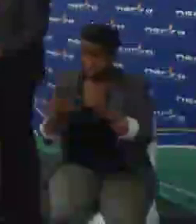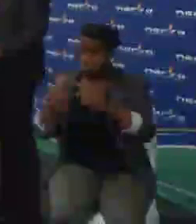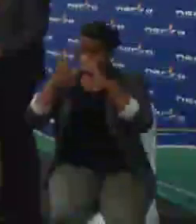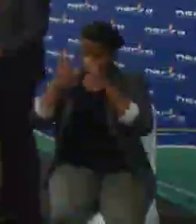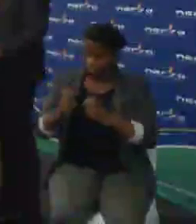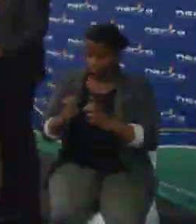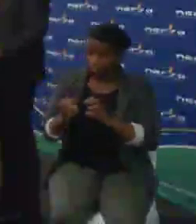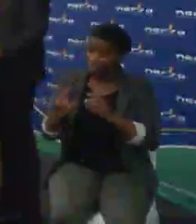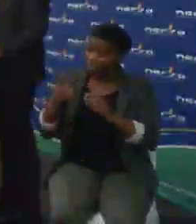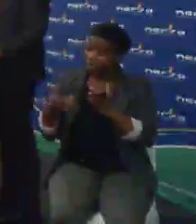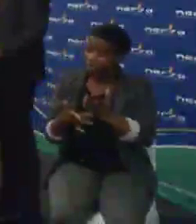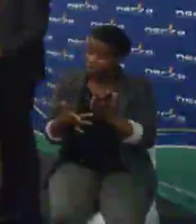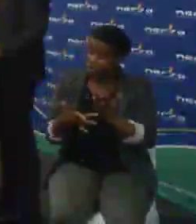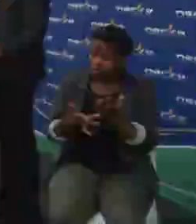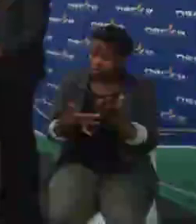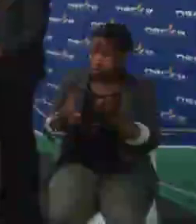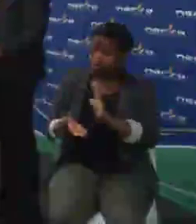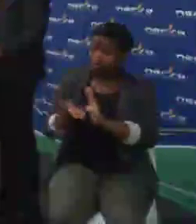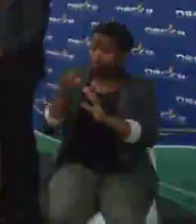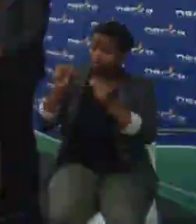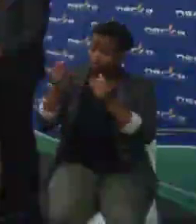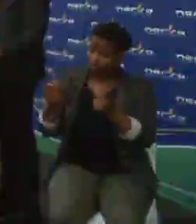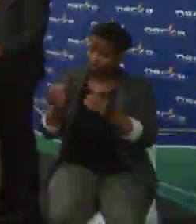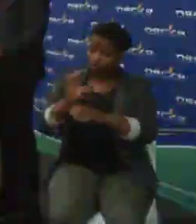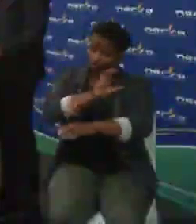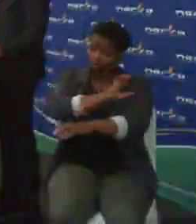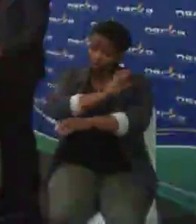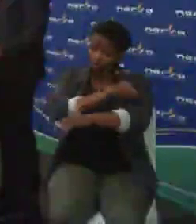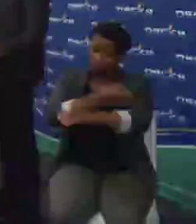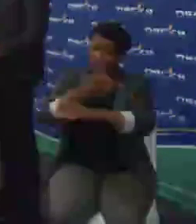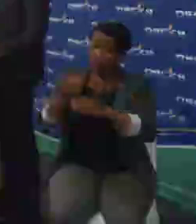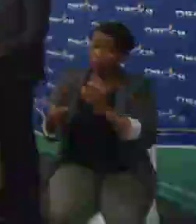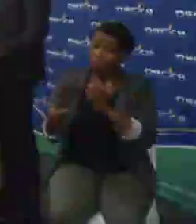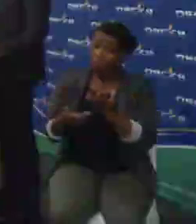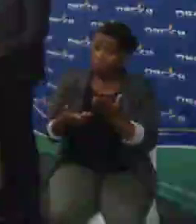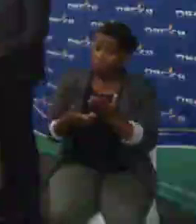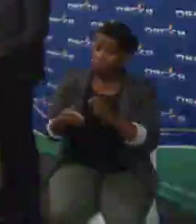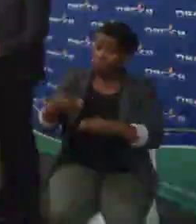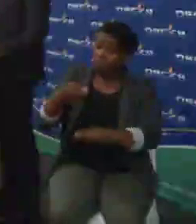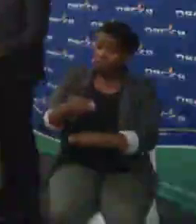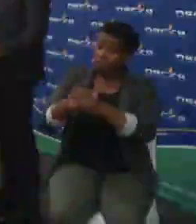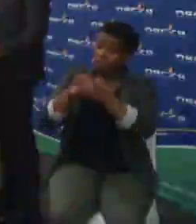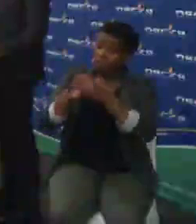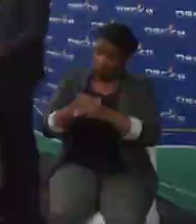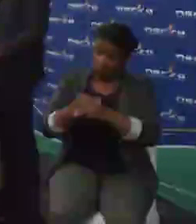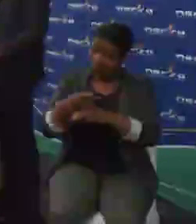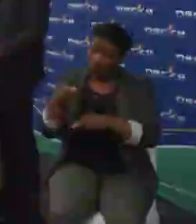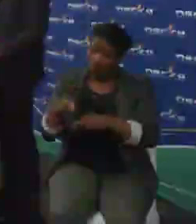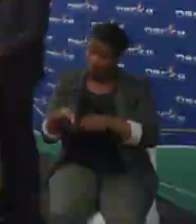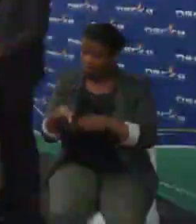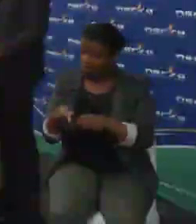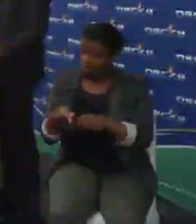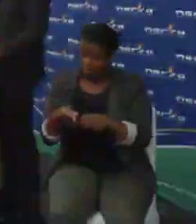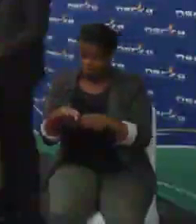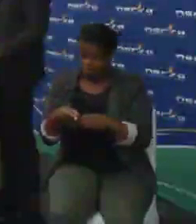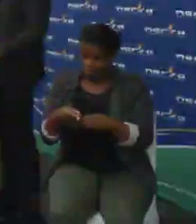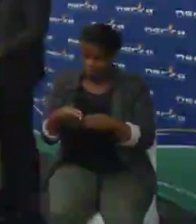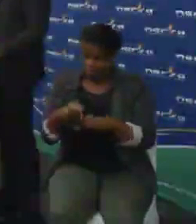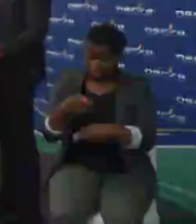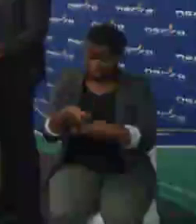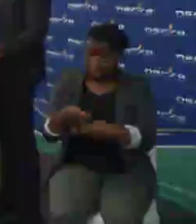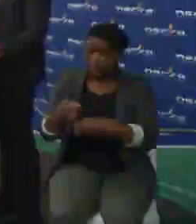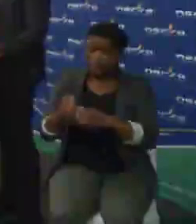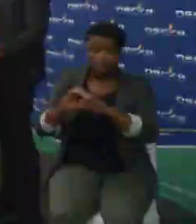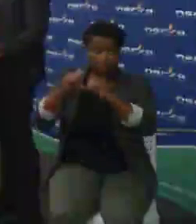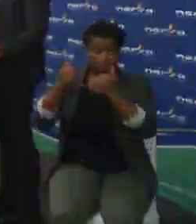increases will harm the economy by raising the cost of energy inputs. In addition, and this is a crucial addition without which the system